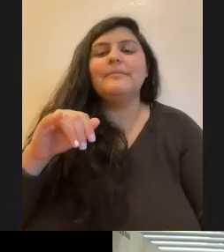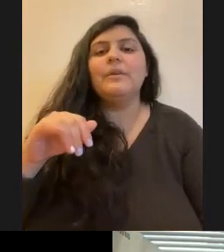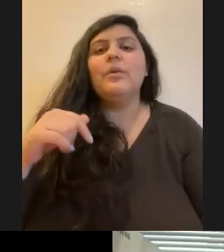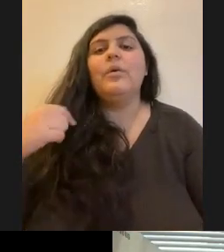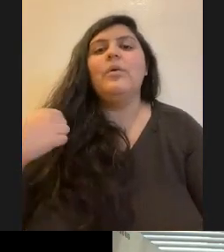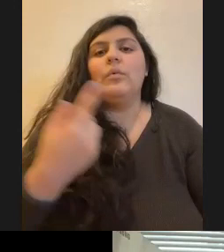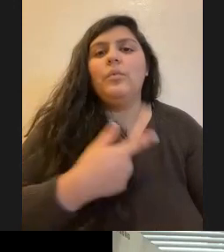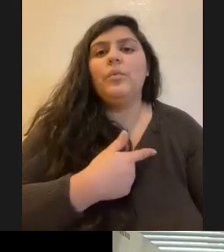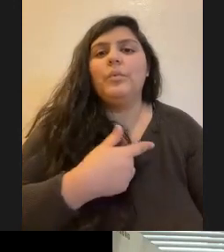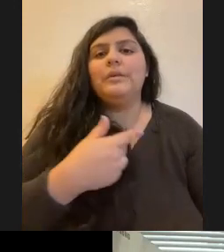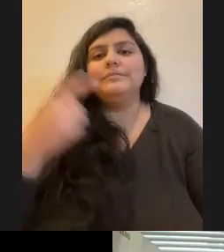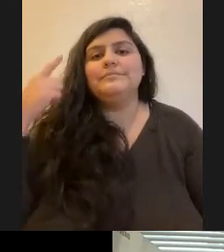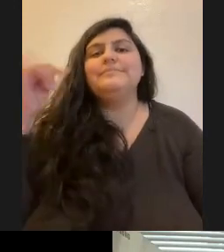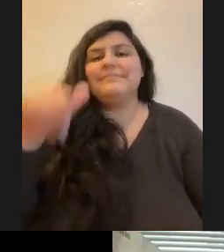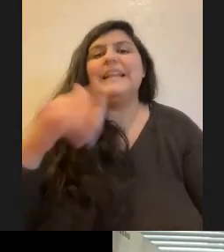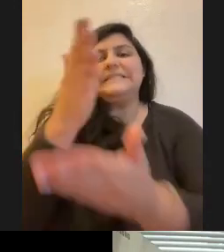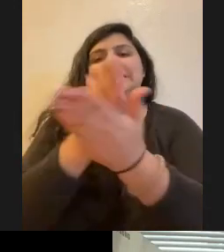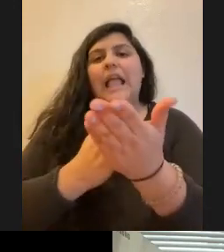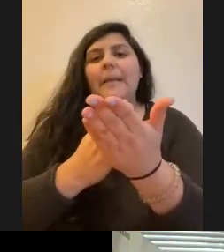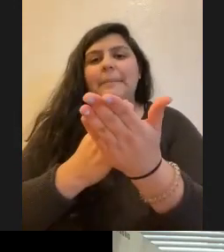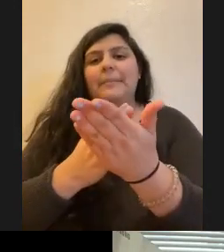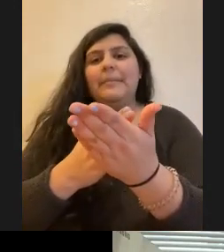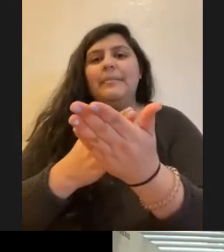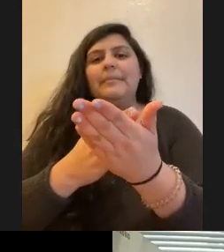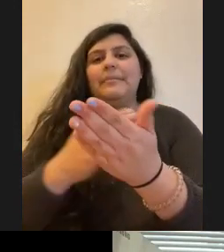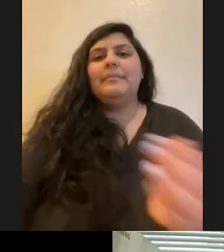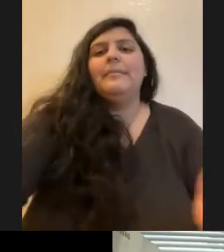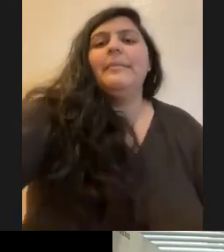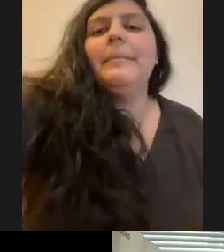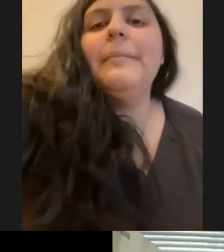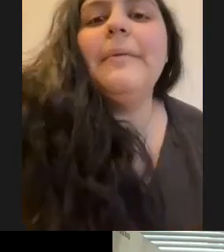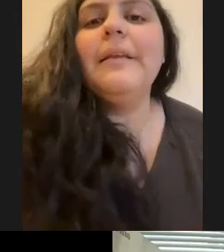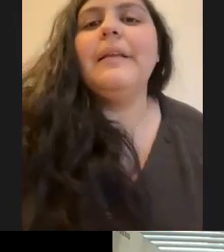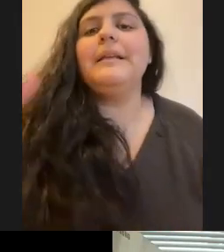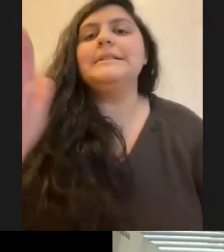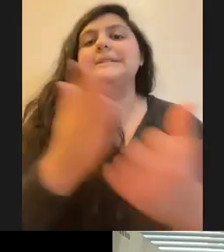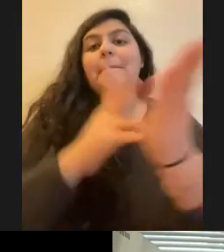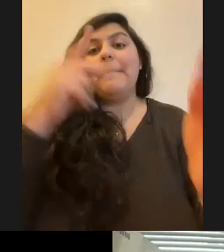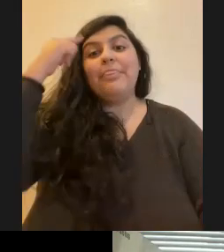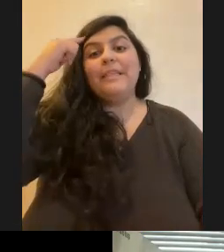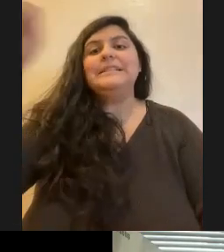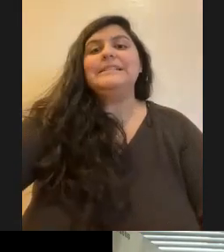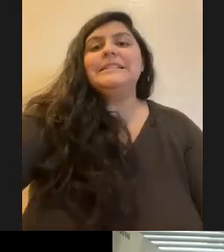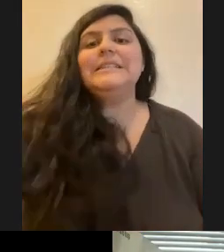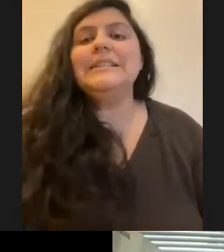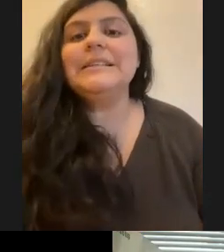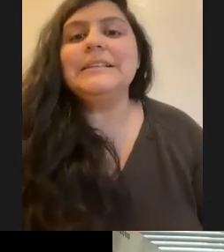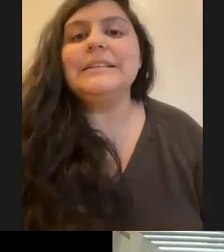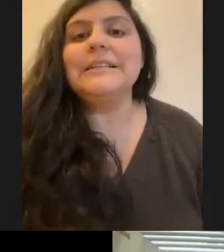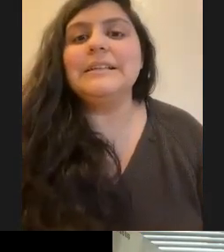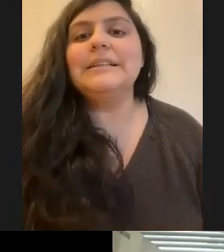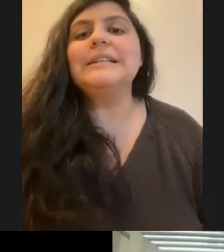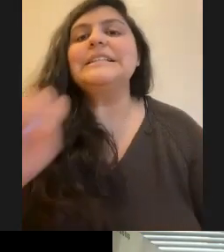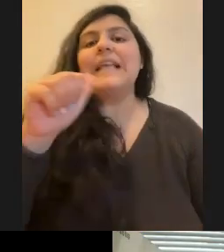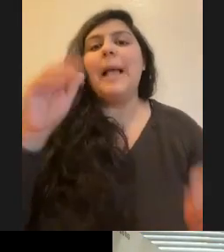that's what some of the old timey like pirate sea monsters, they're actually seeing a big siphonophore at the surface of the ocean,